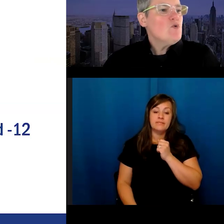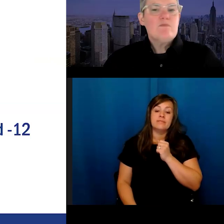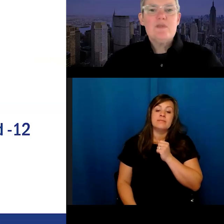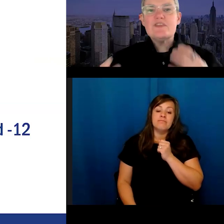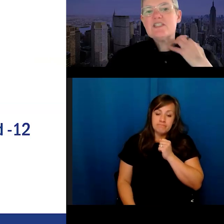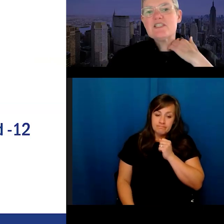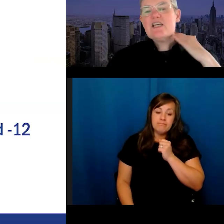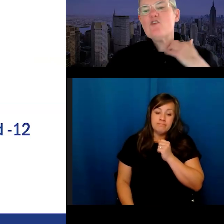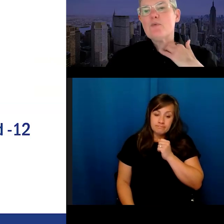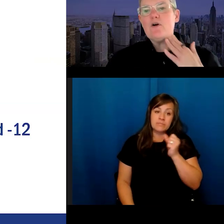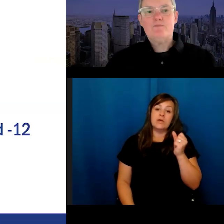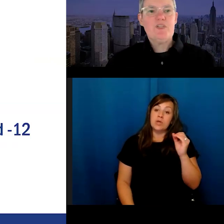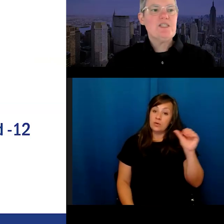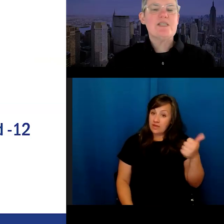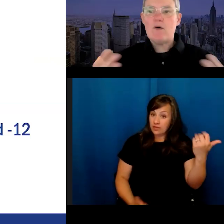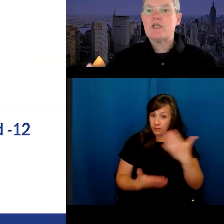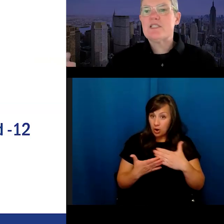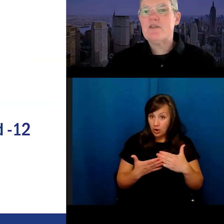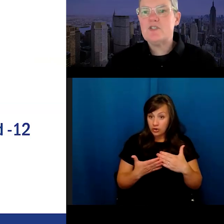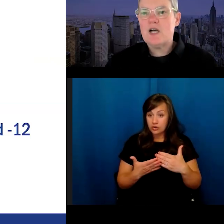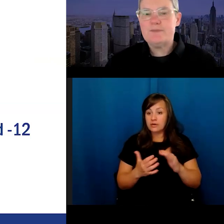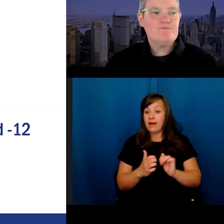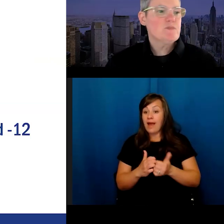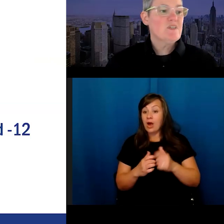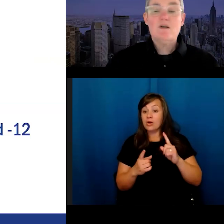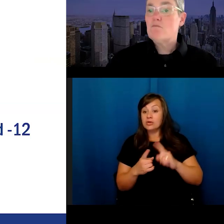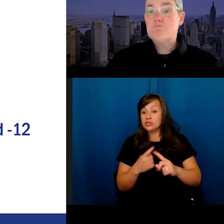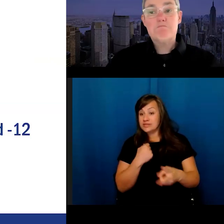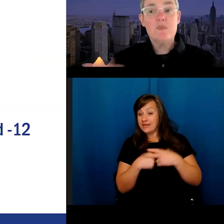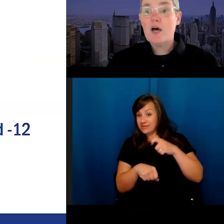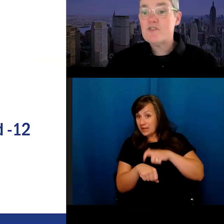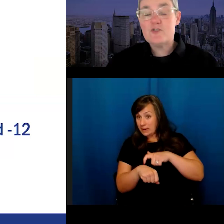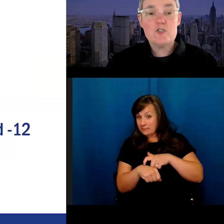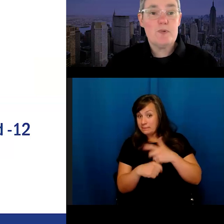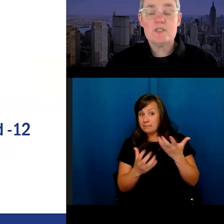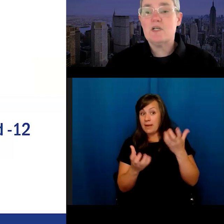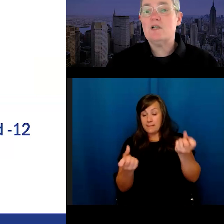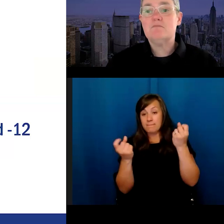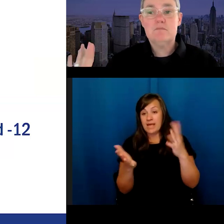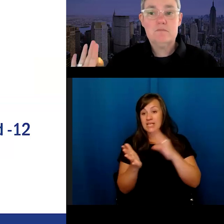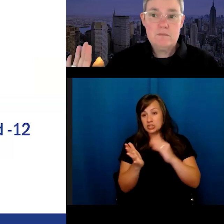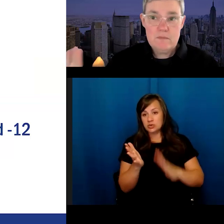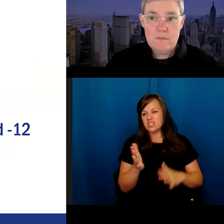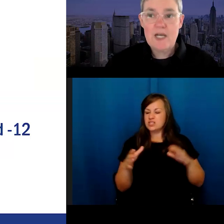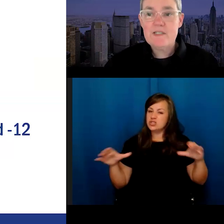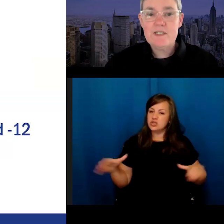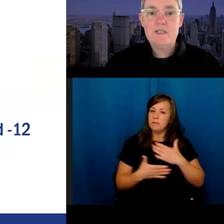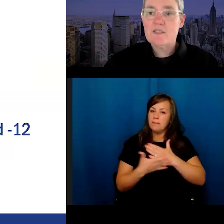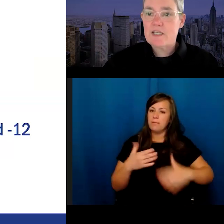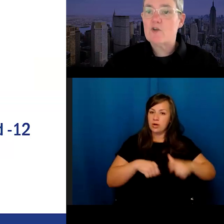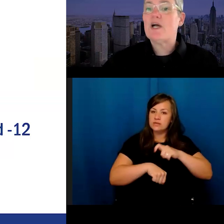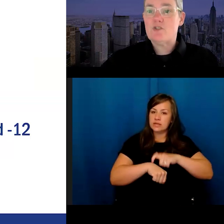So this is the other part, is how it can save you time. A lot of students are part-time.